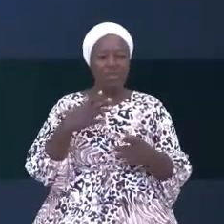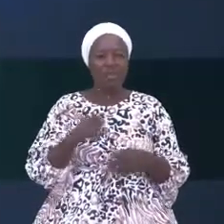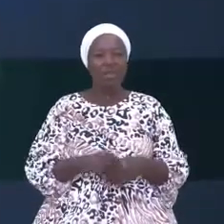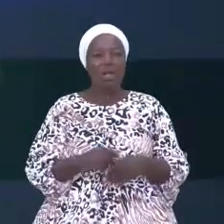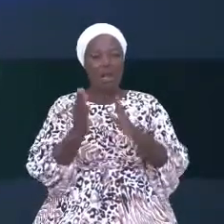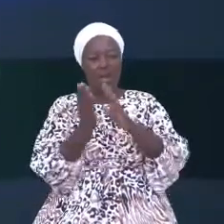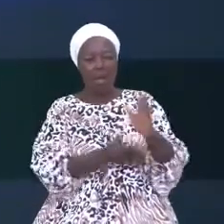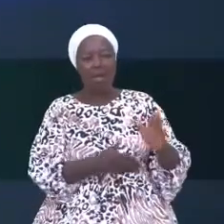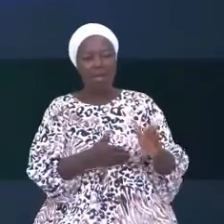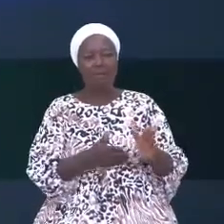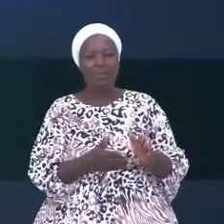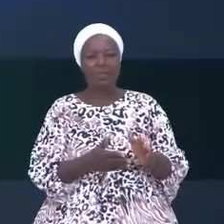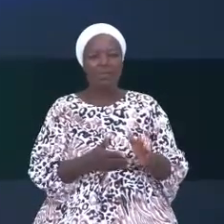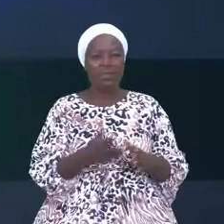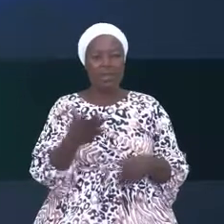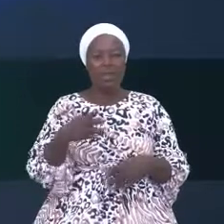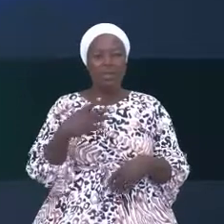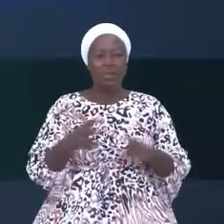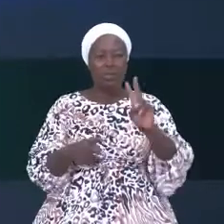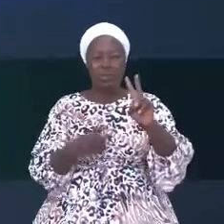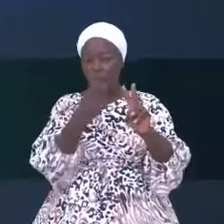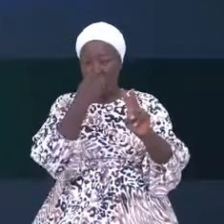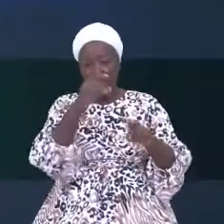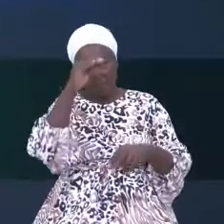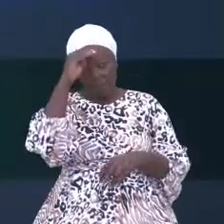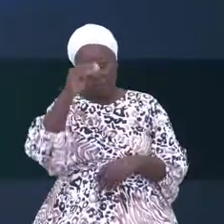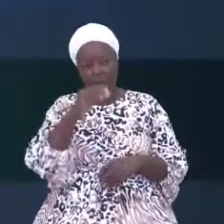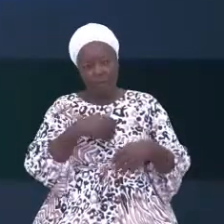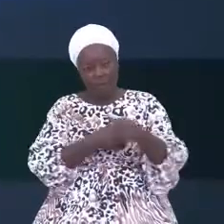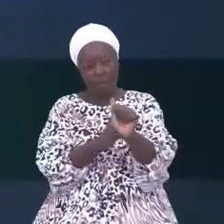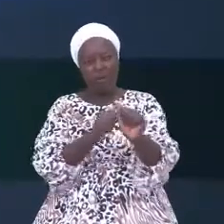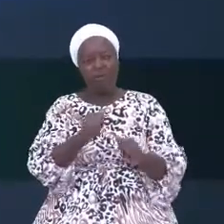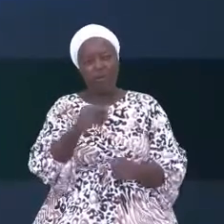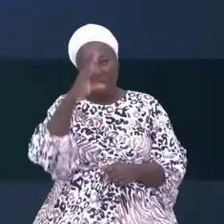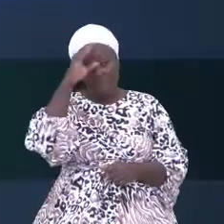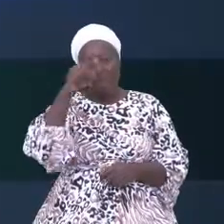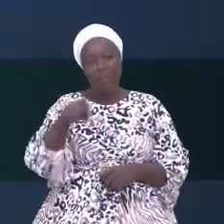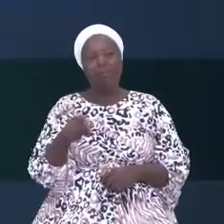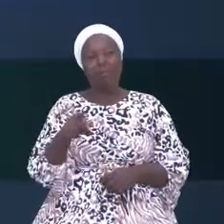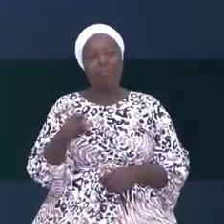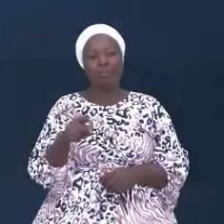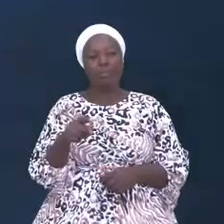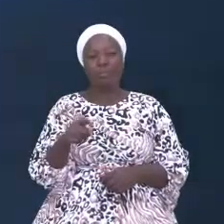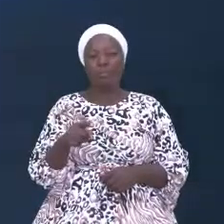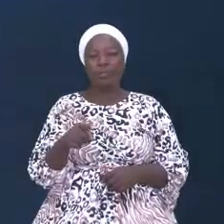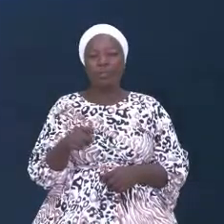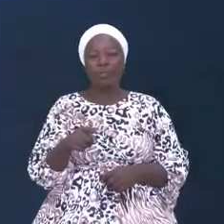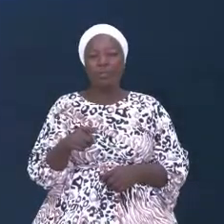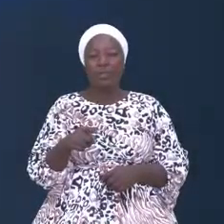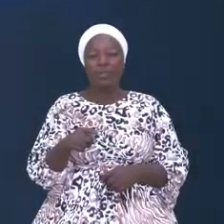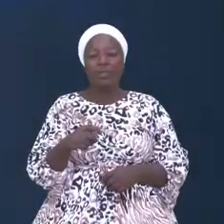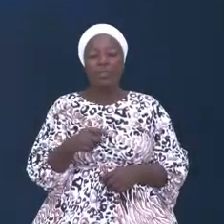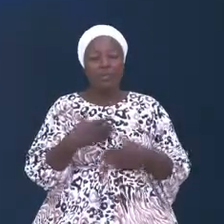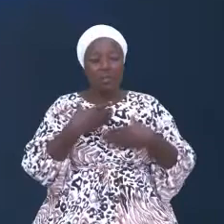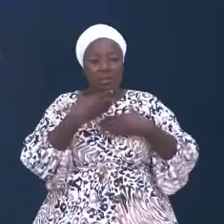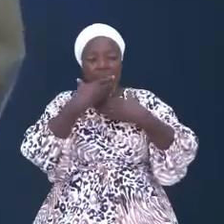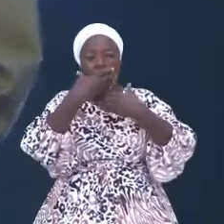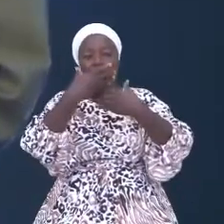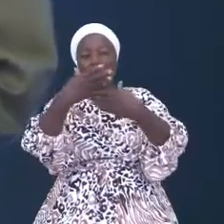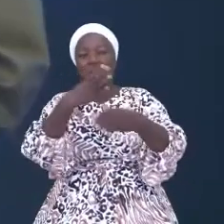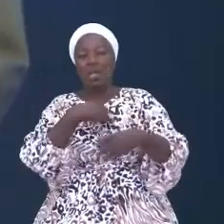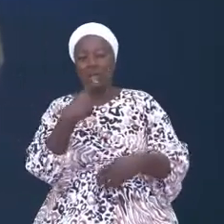departed thence, two blind men followed him. crying and saying,